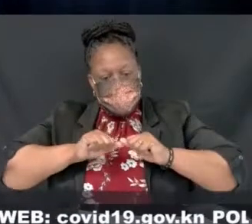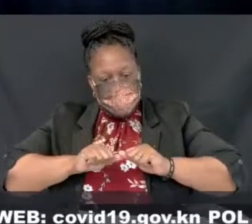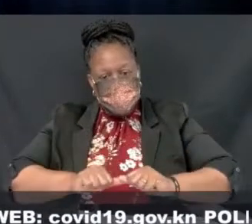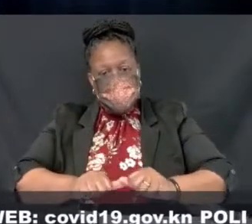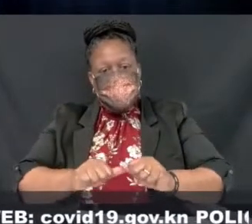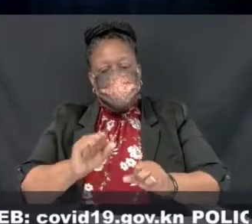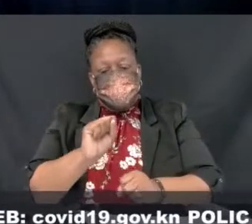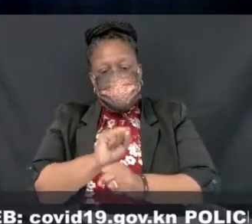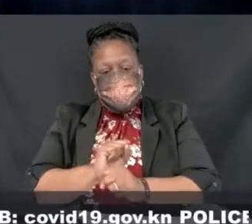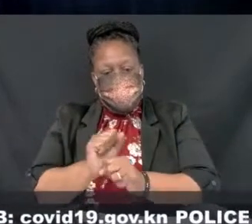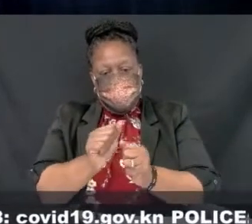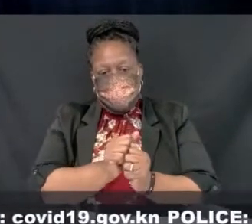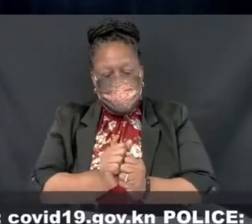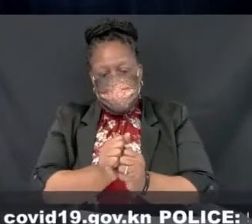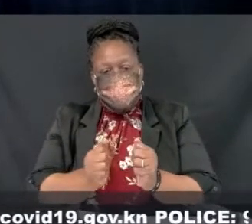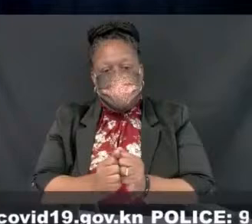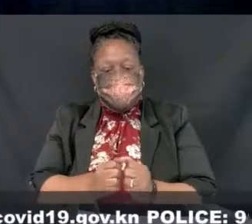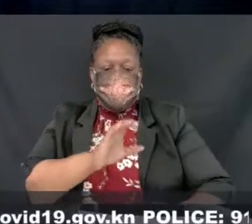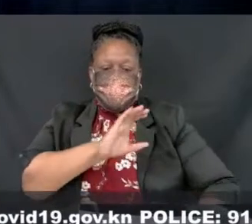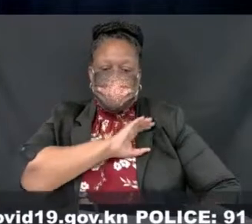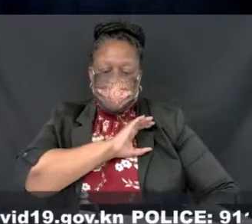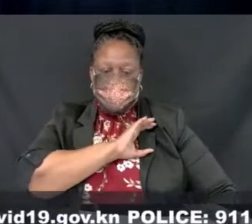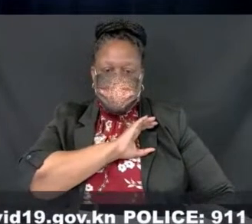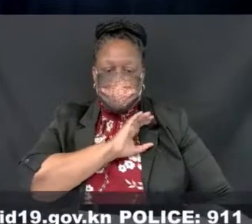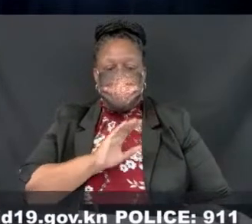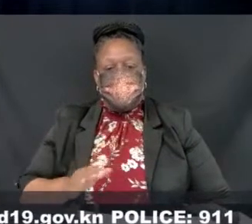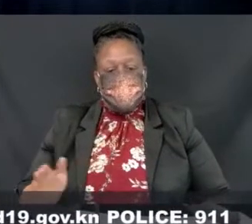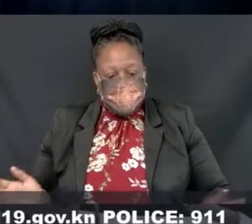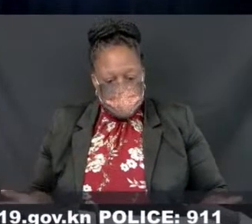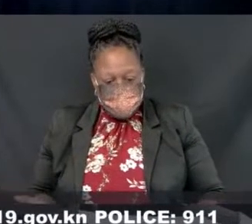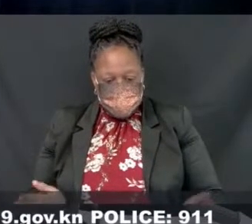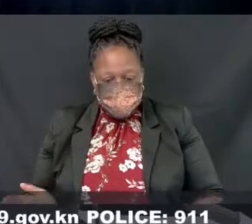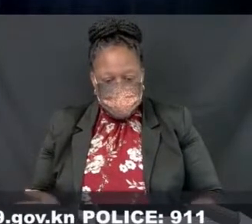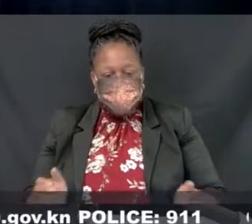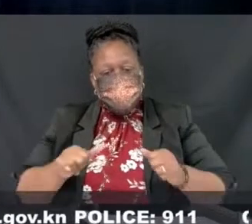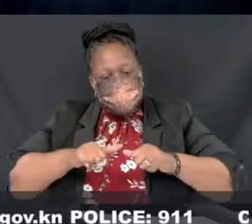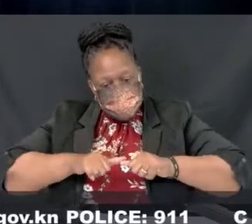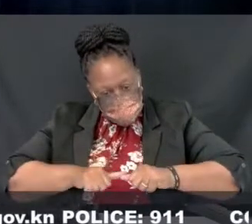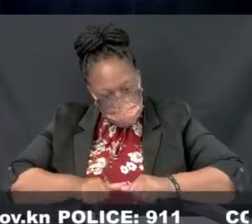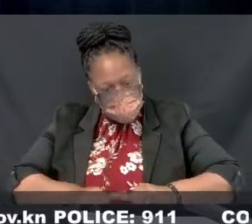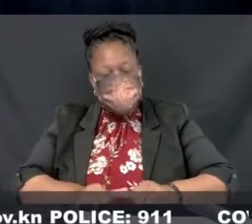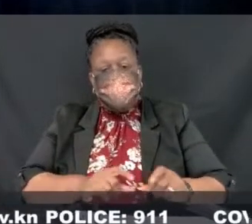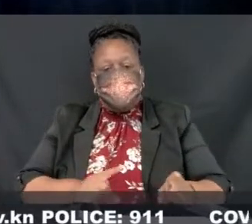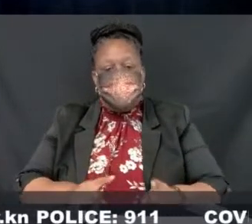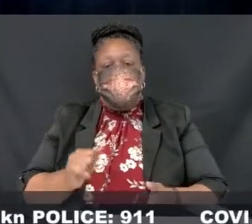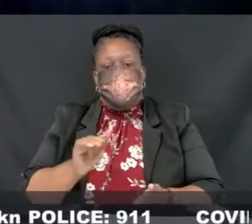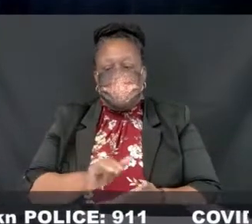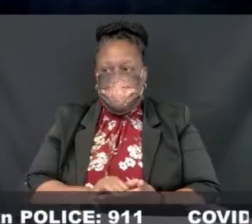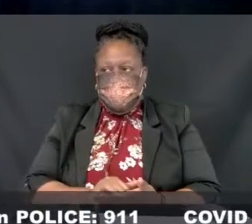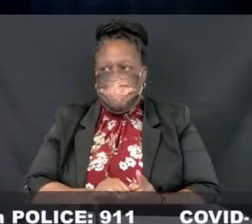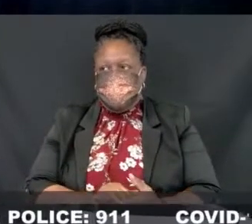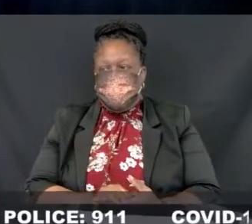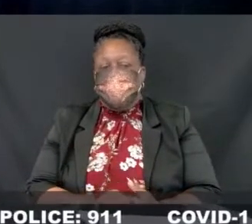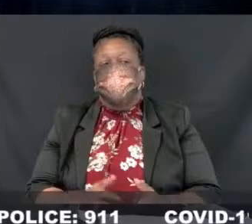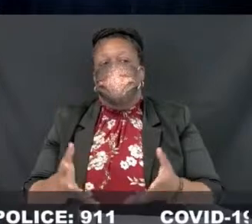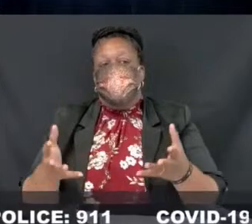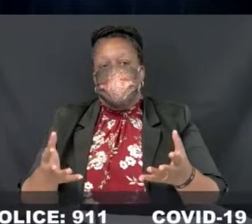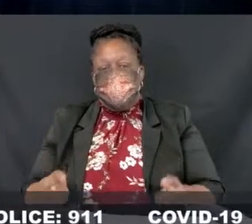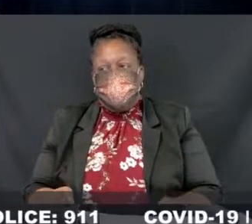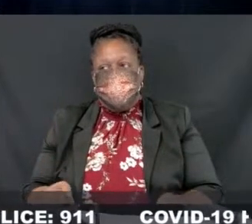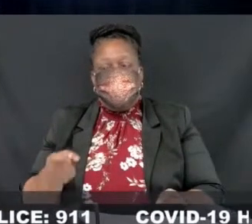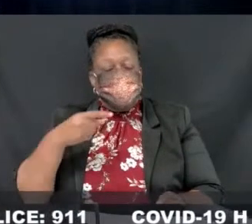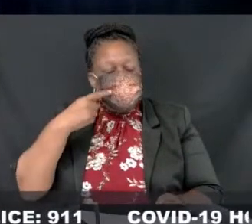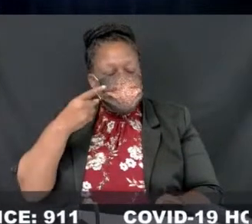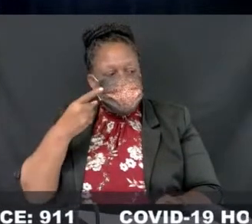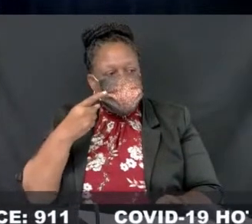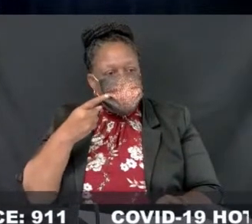you, and we urge your continued support. I will leave you by reminding you that our health